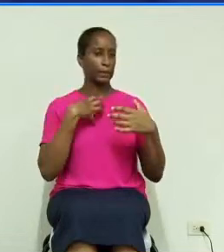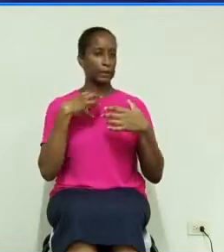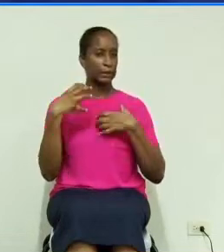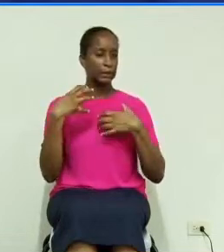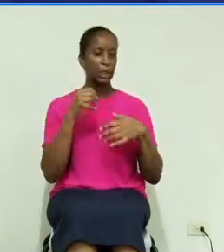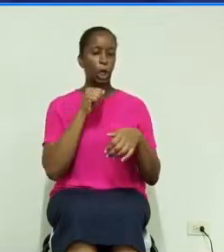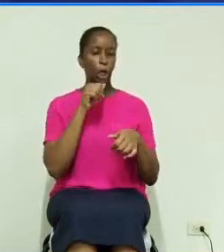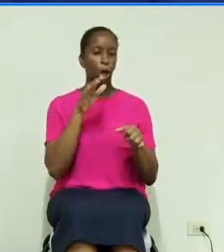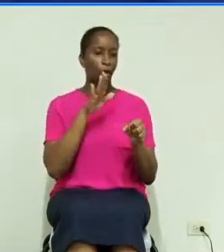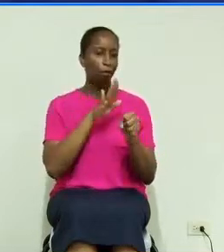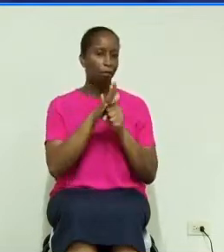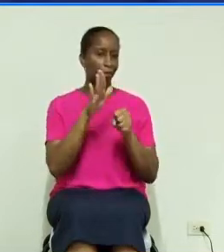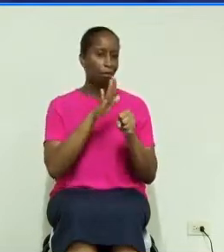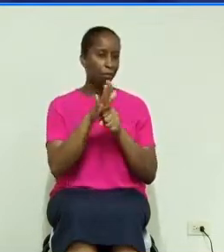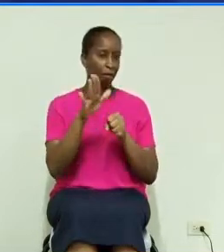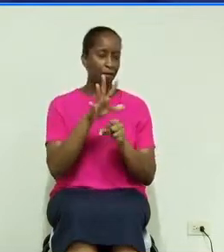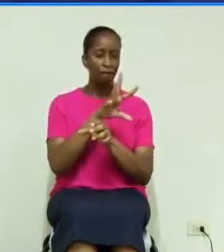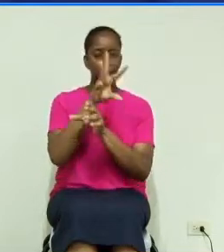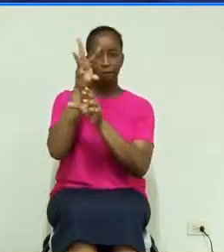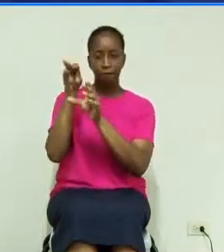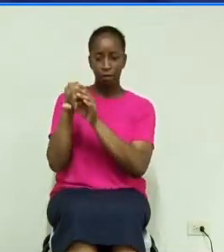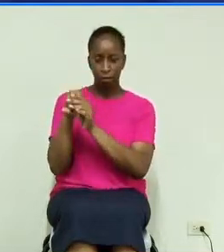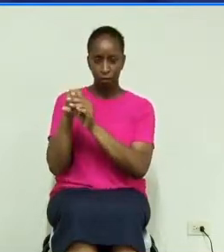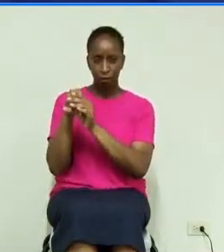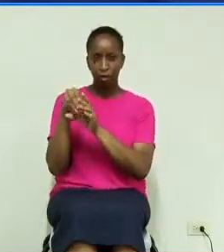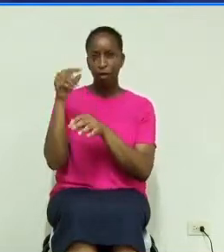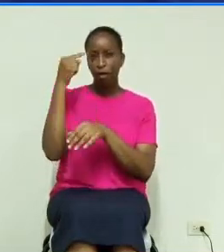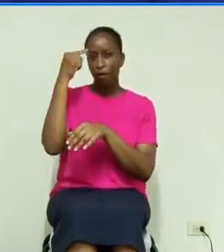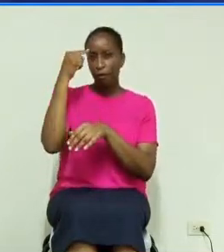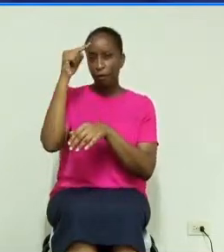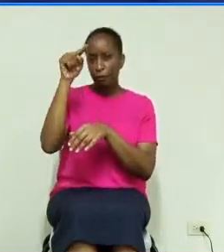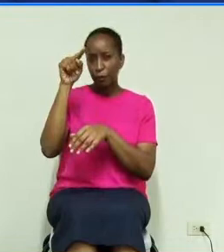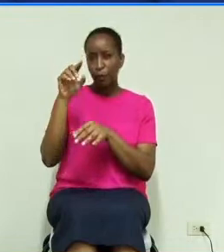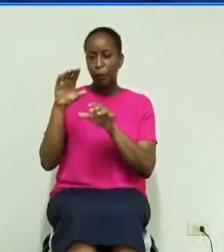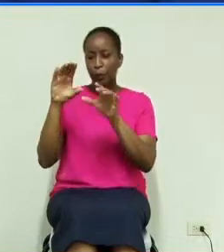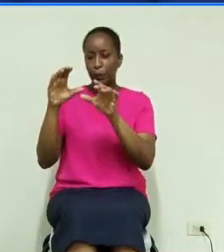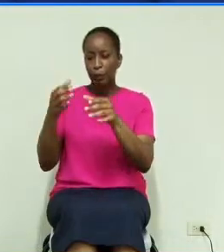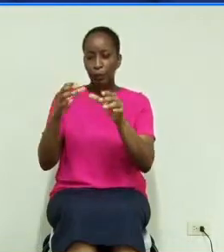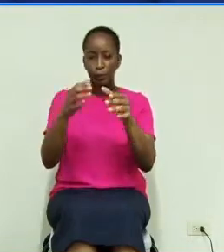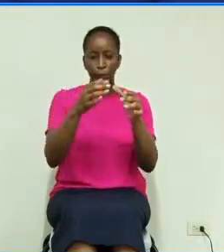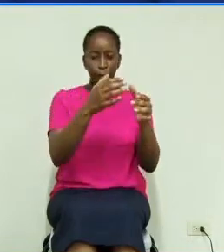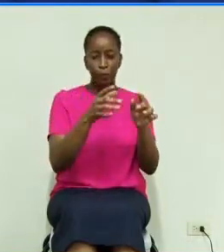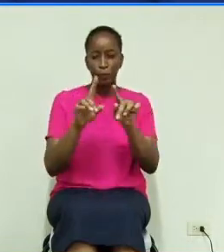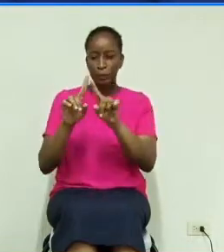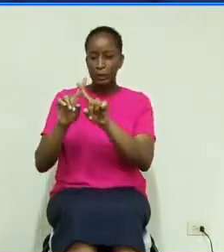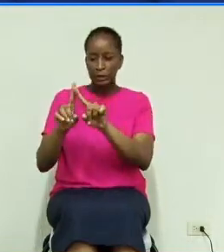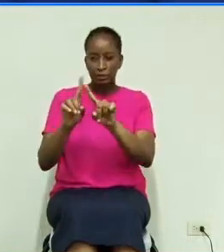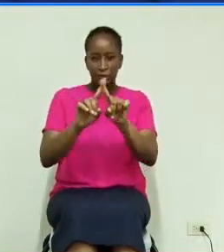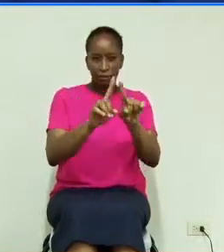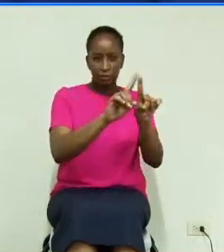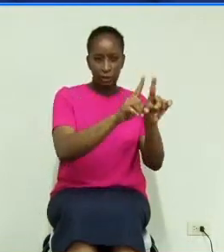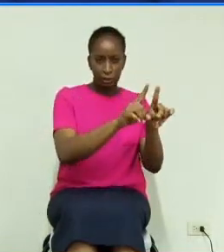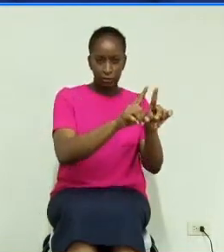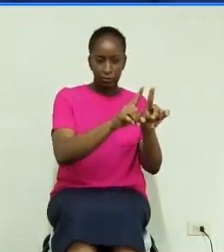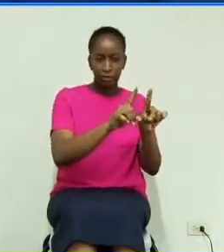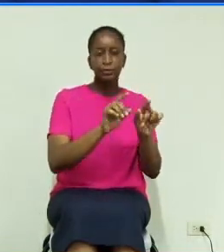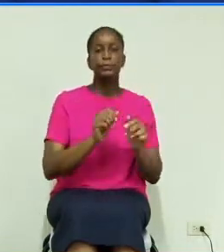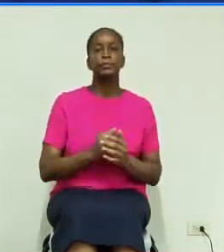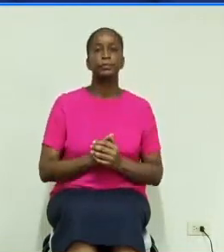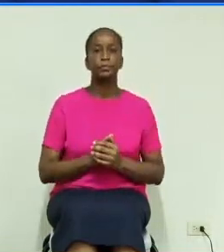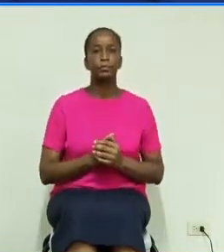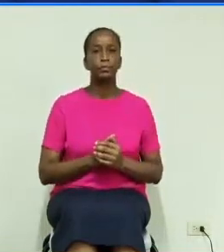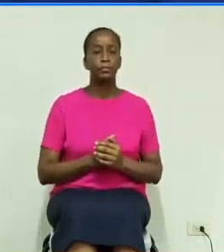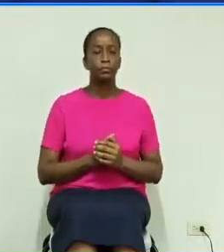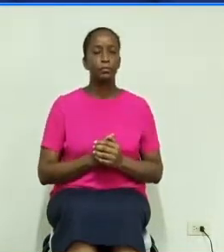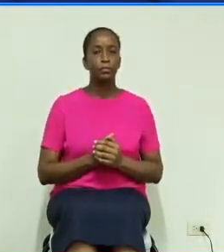Now, even though we live in a very small society, we can all agree, as my panelist has just